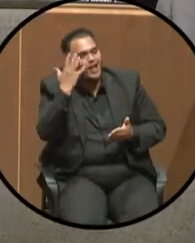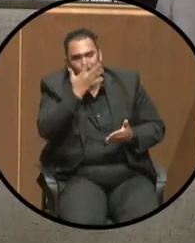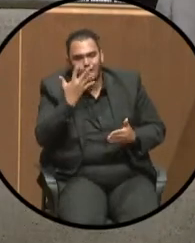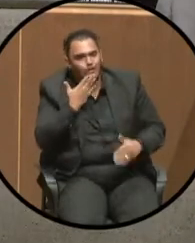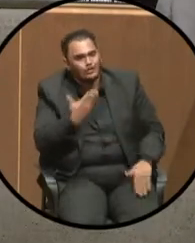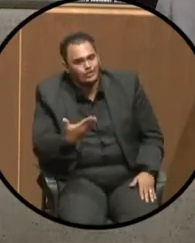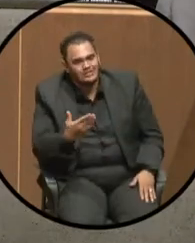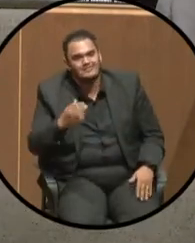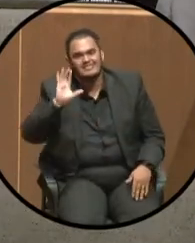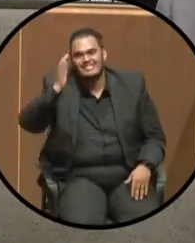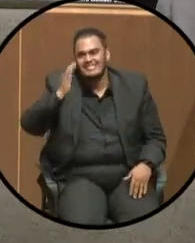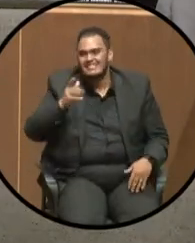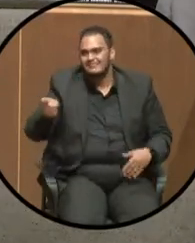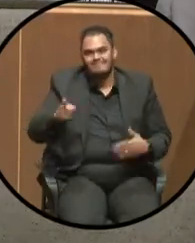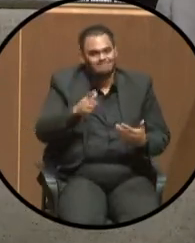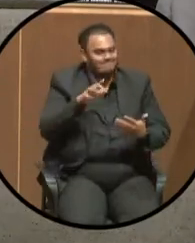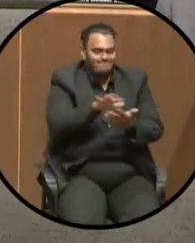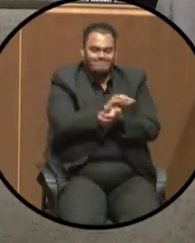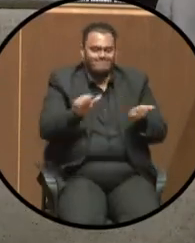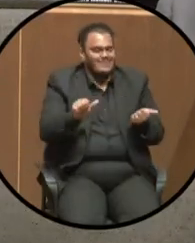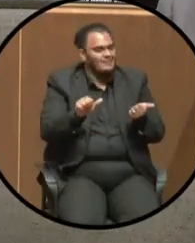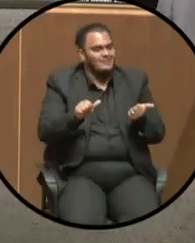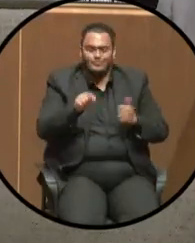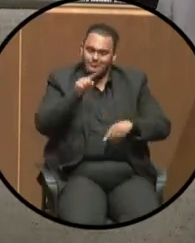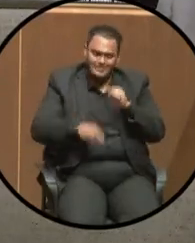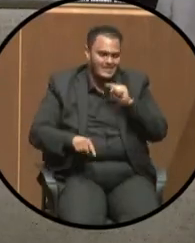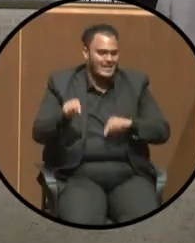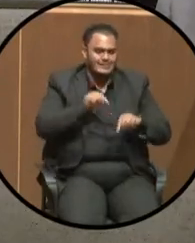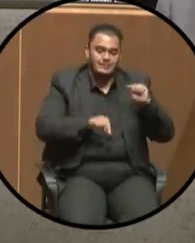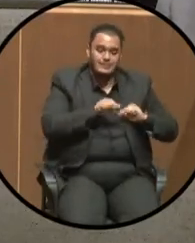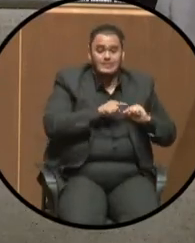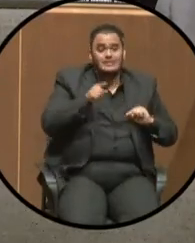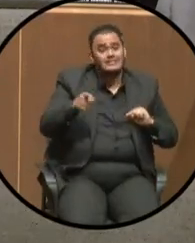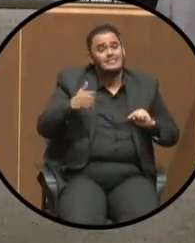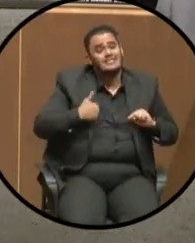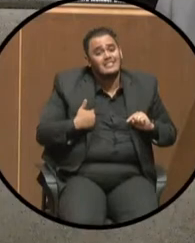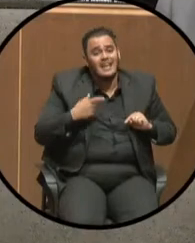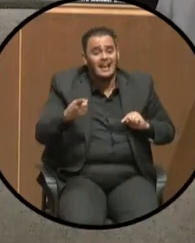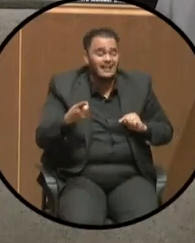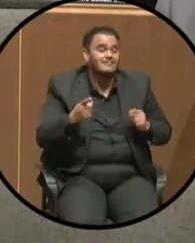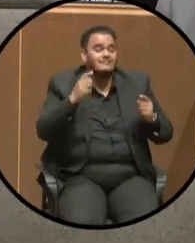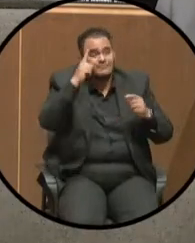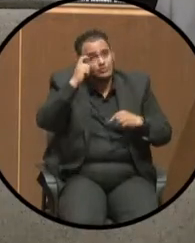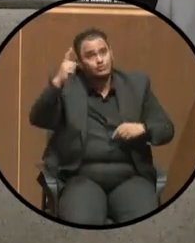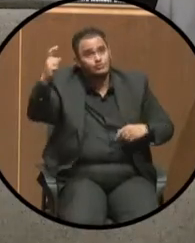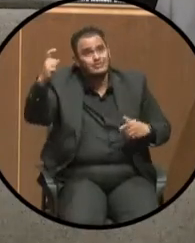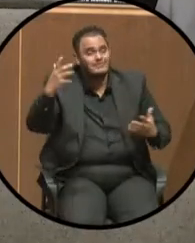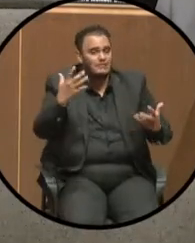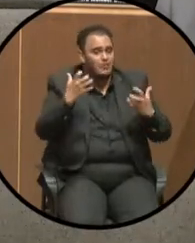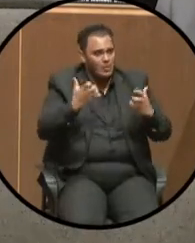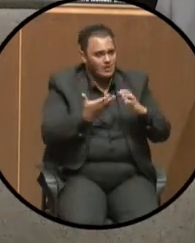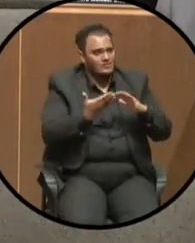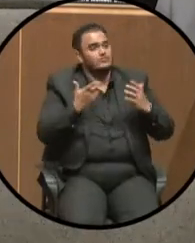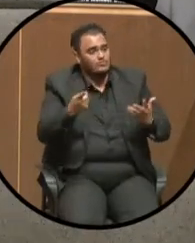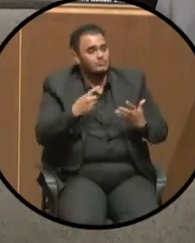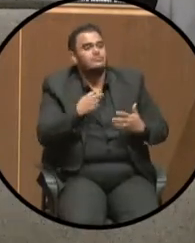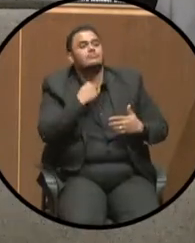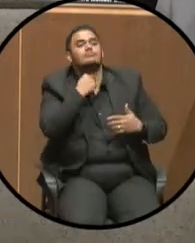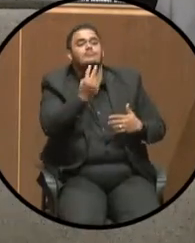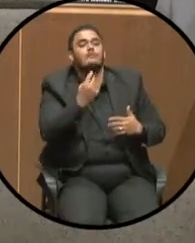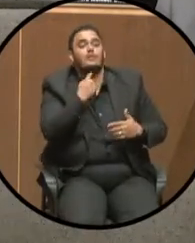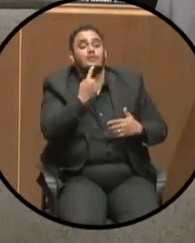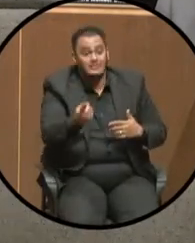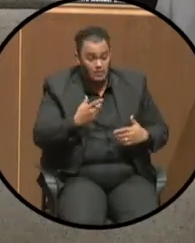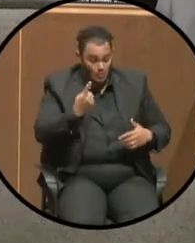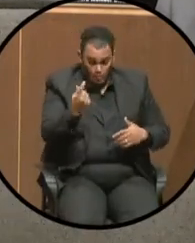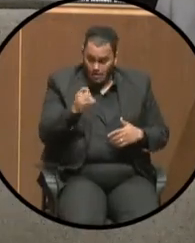looking at irreparable damage. This would be devastating as he has big dreams to use his musical voice someday. One of my sons got a urinary tract